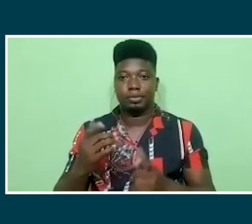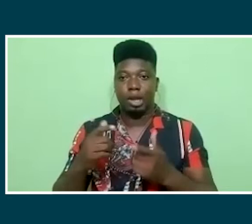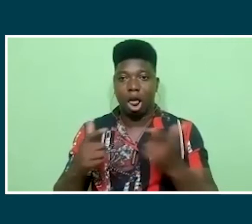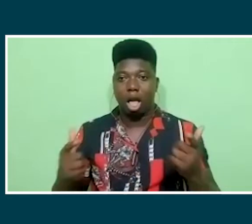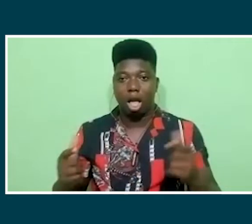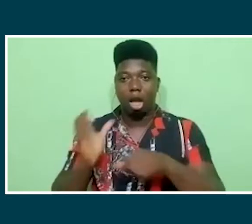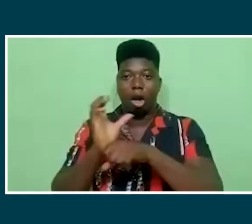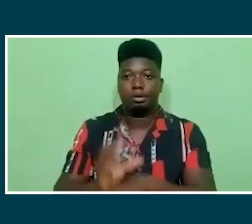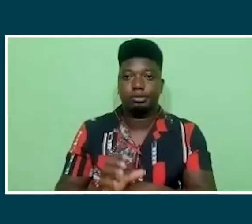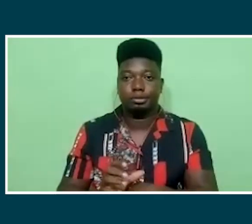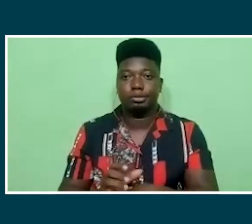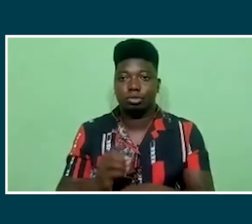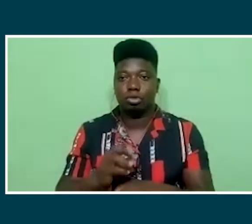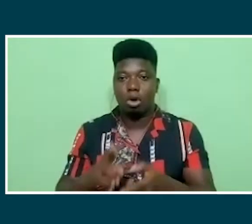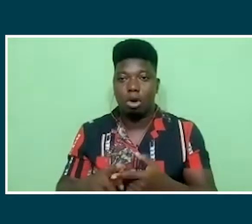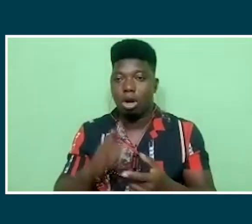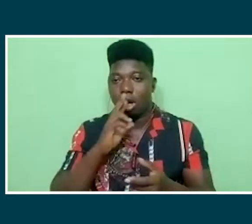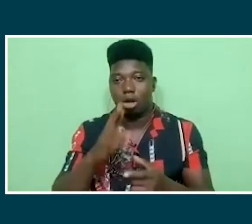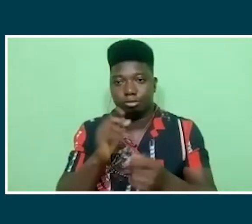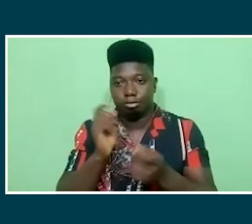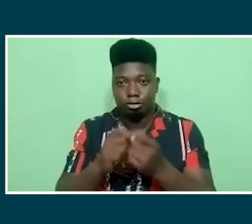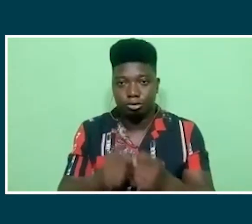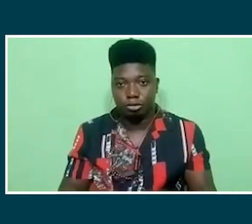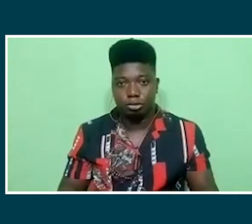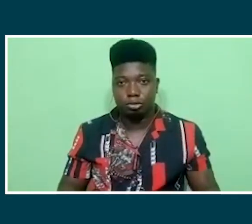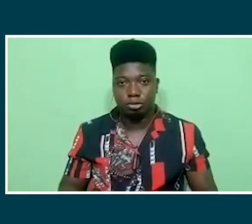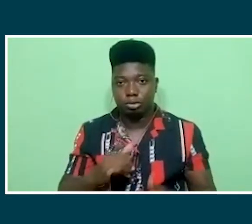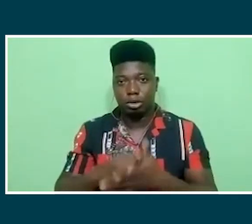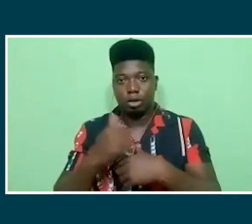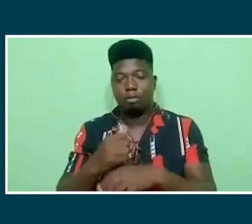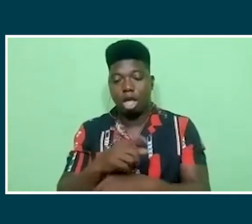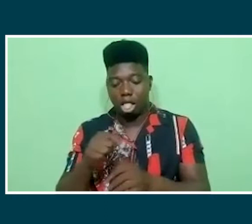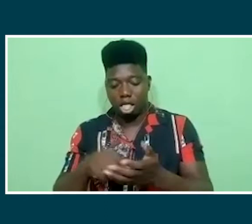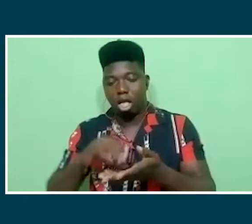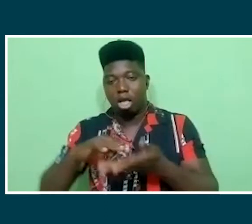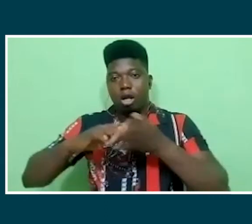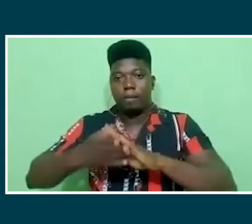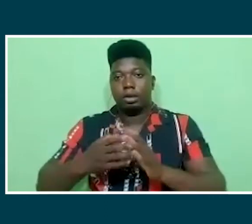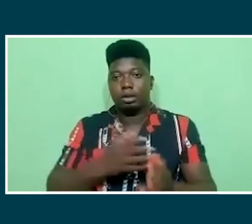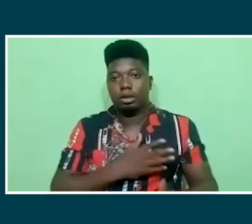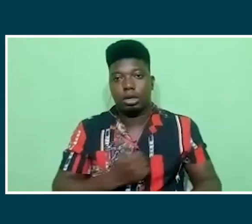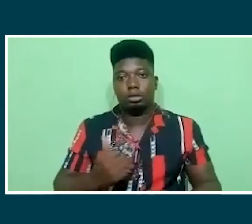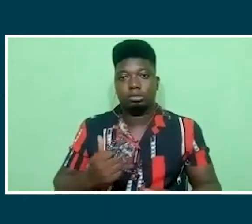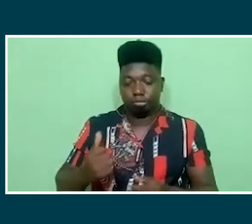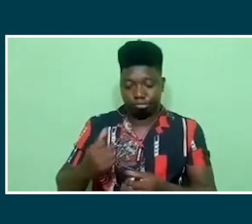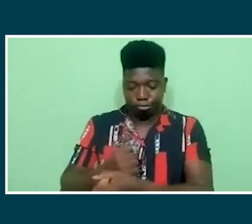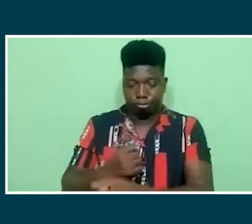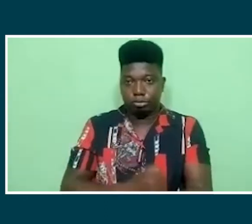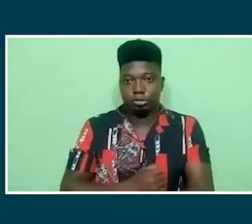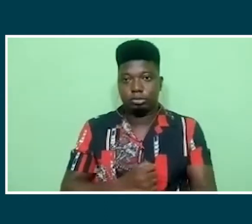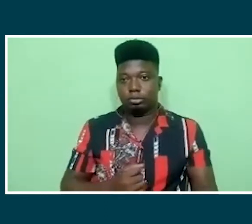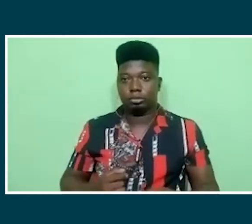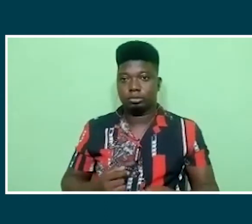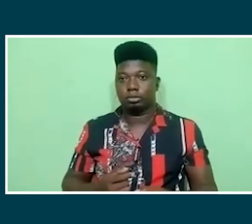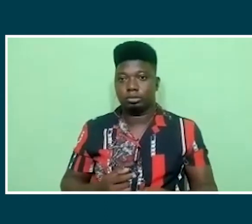Or are there particular characteristics that make these communities and subject areas susceptible or receptive to it? I